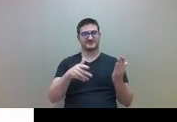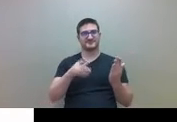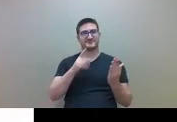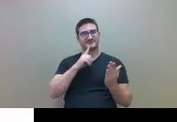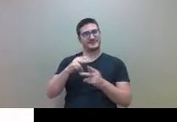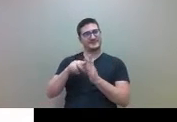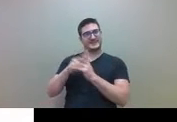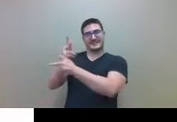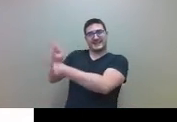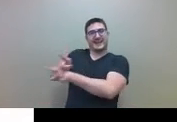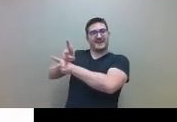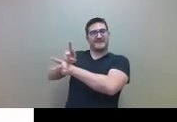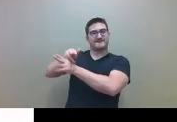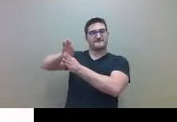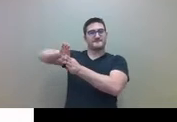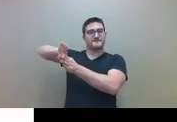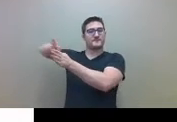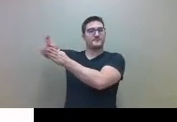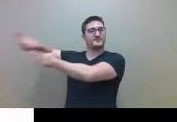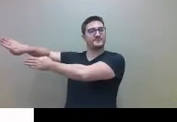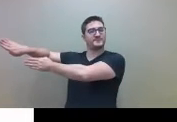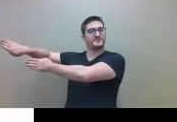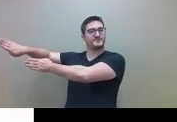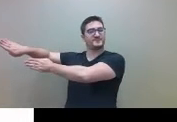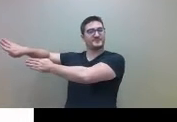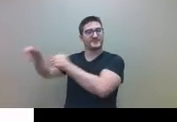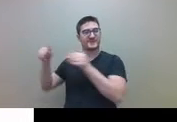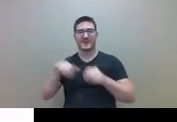great conversations surrounding that piece of work.